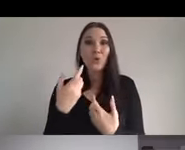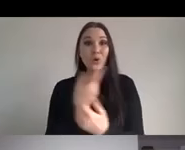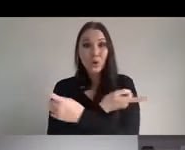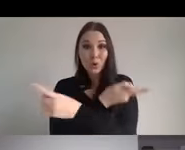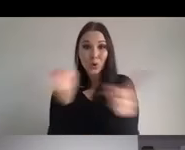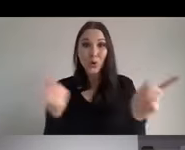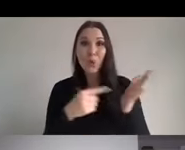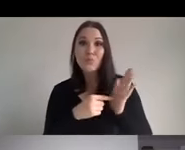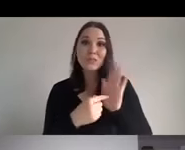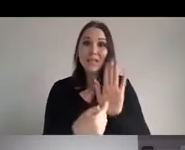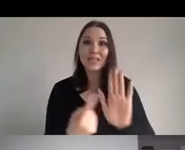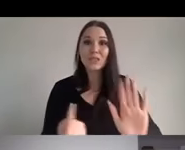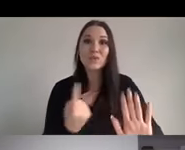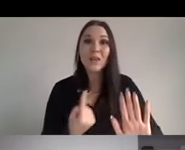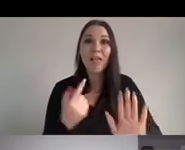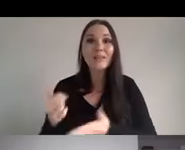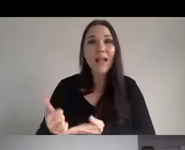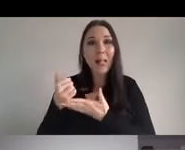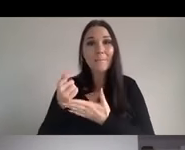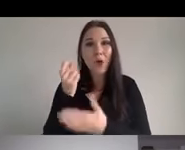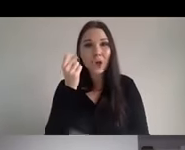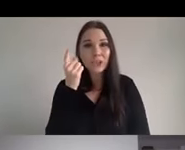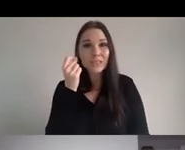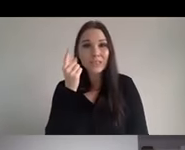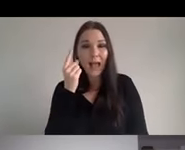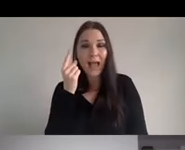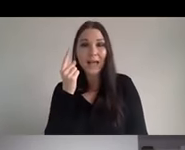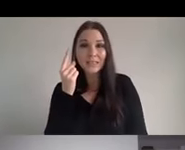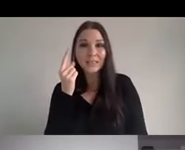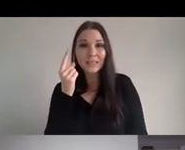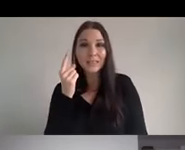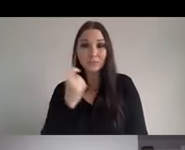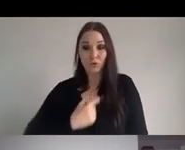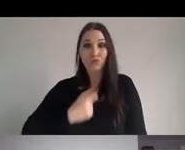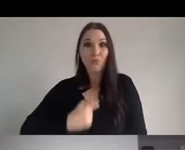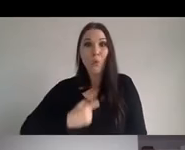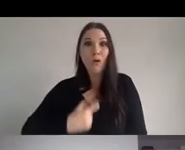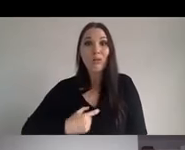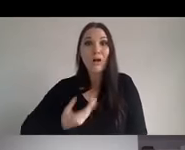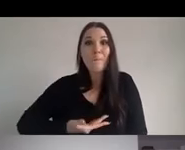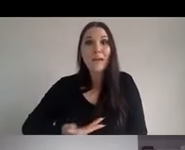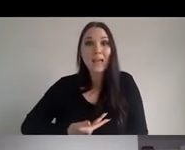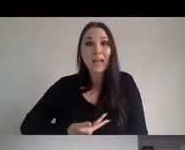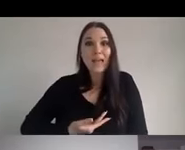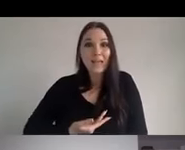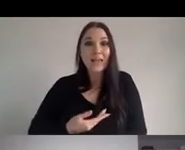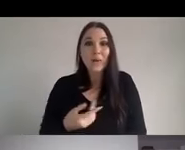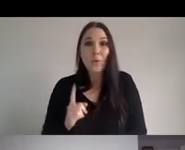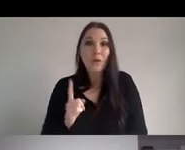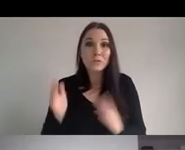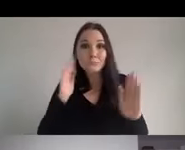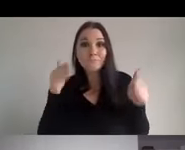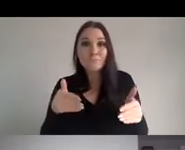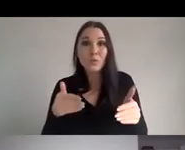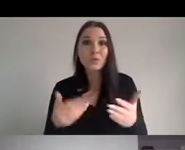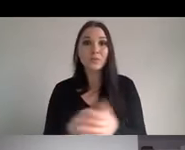these VCs to help them understand what it is you're doing? Because essentially, computer vision, the topics that's